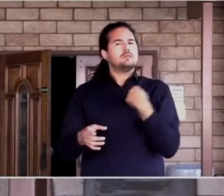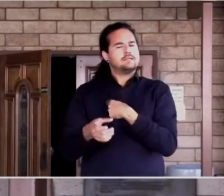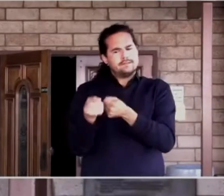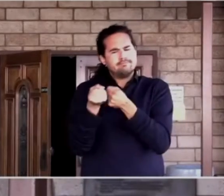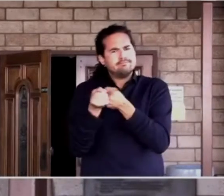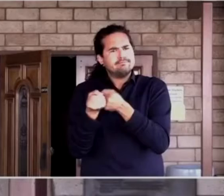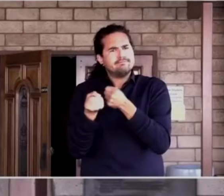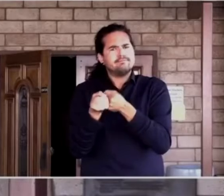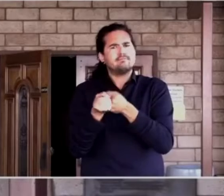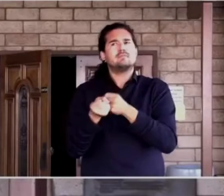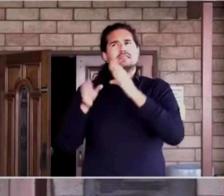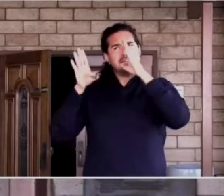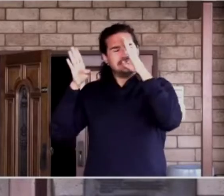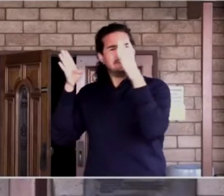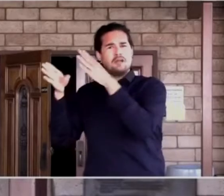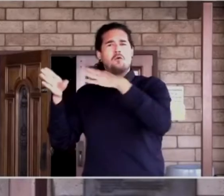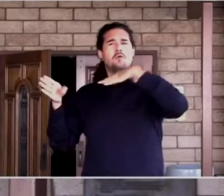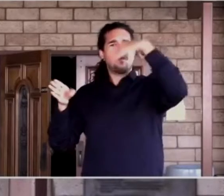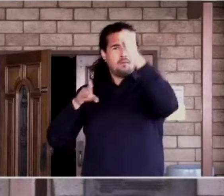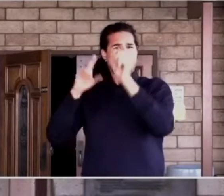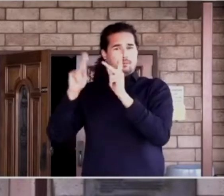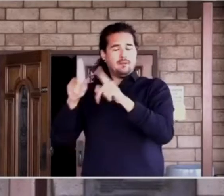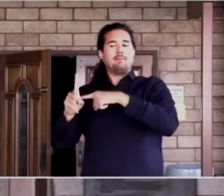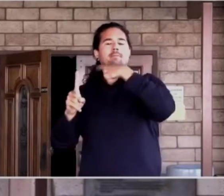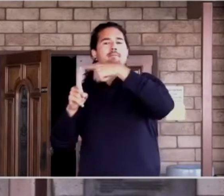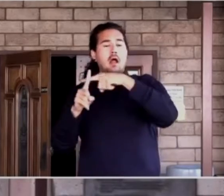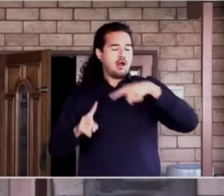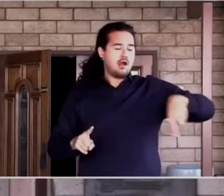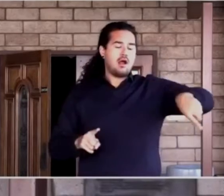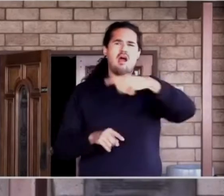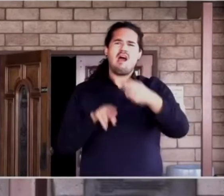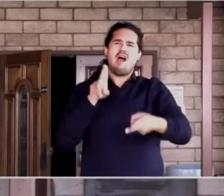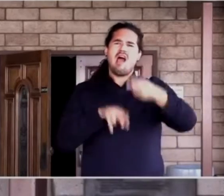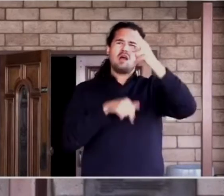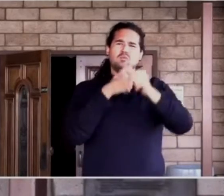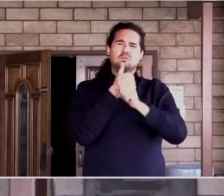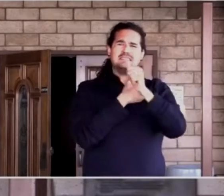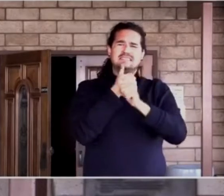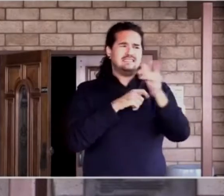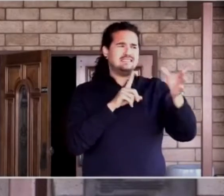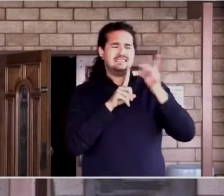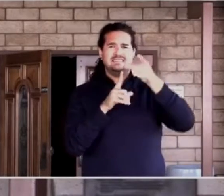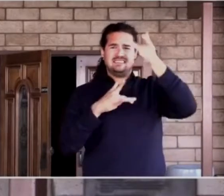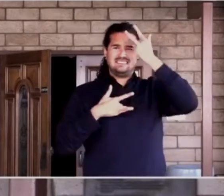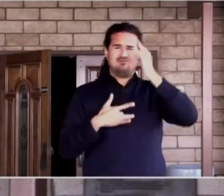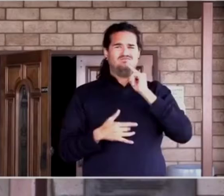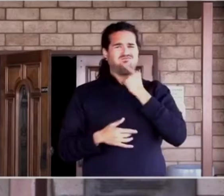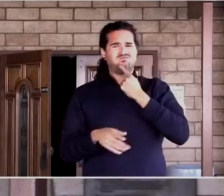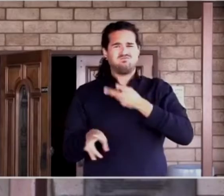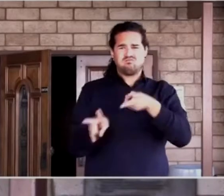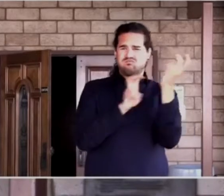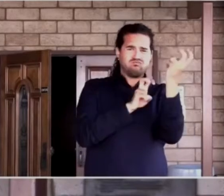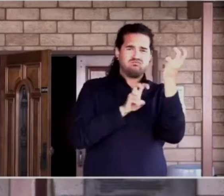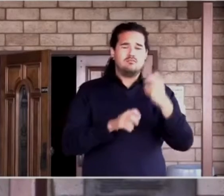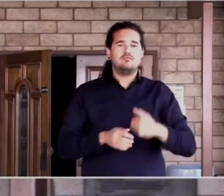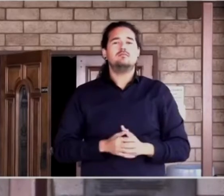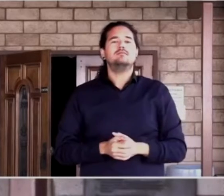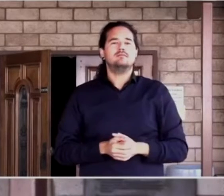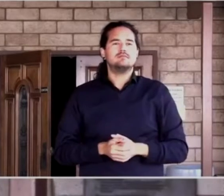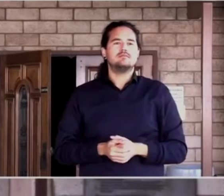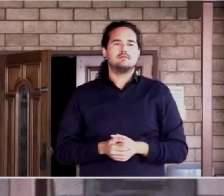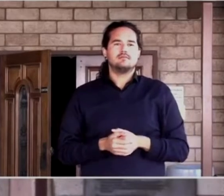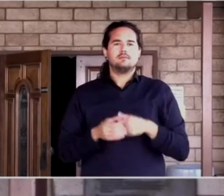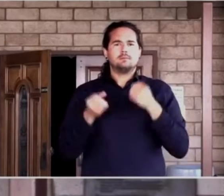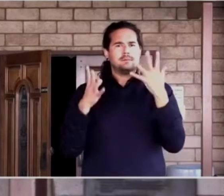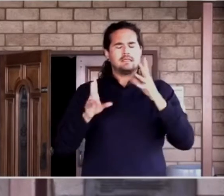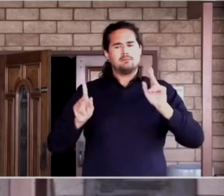illness. I'd like to take this time to thank the many team members who are making this enormous effort